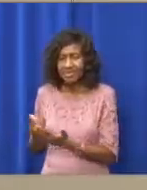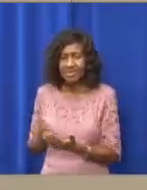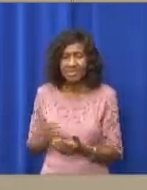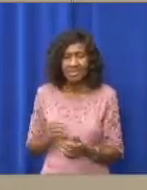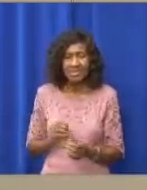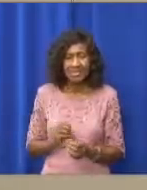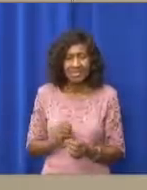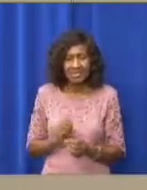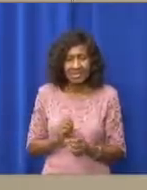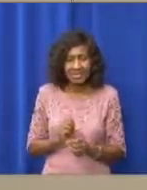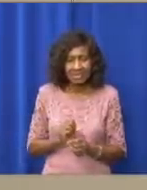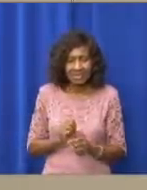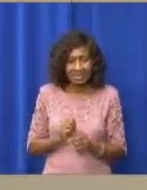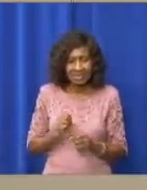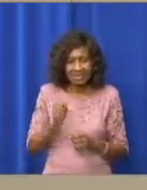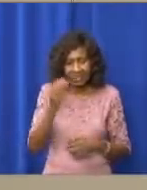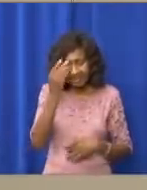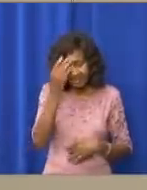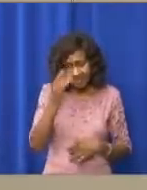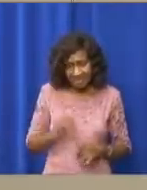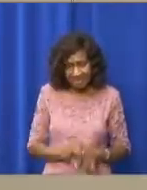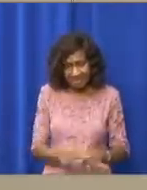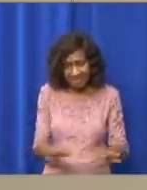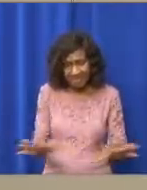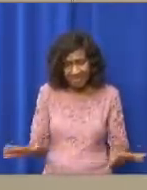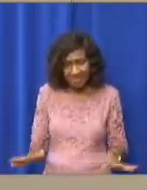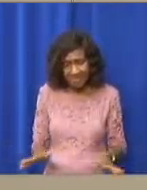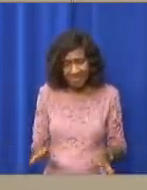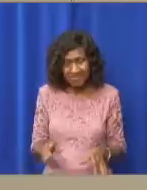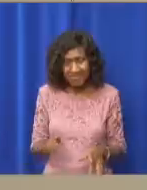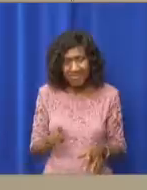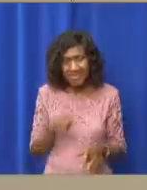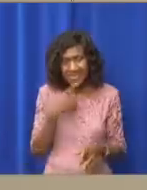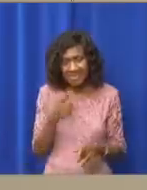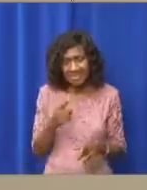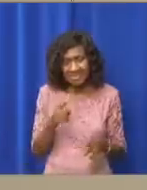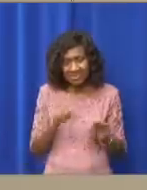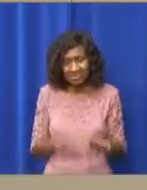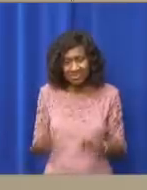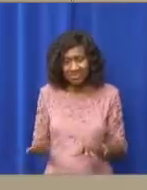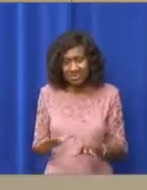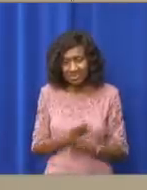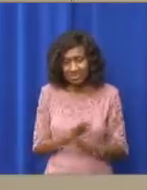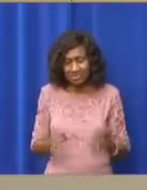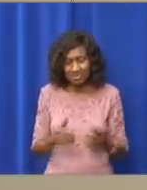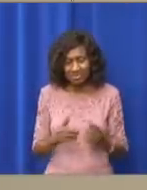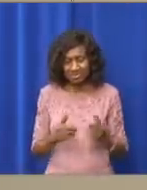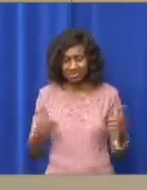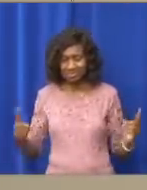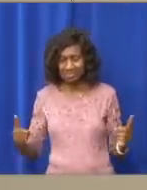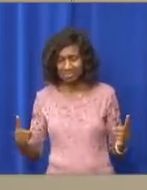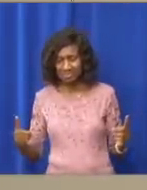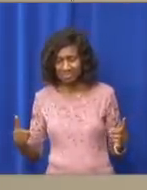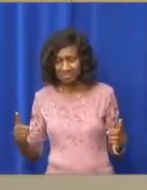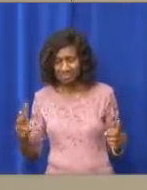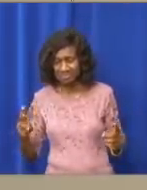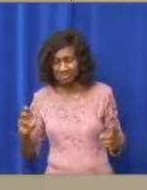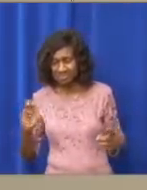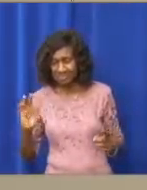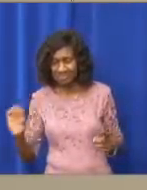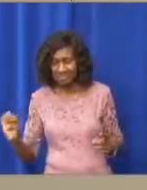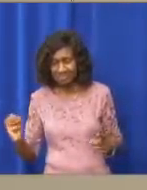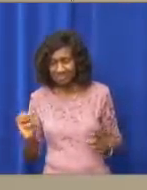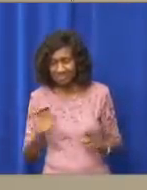find it naturally very difficult to socially distance, and therefore they transmit